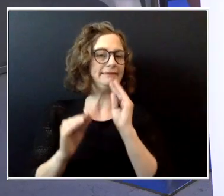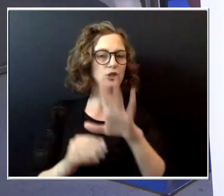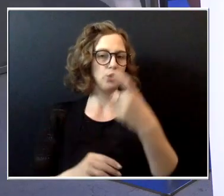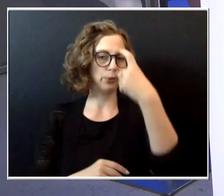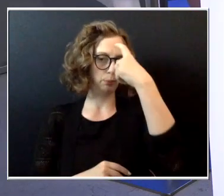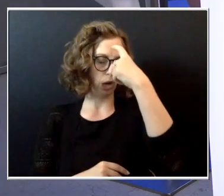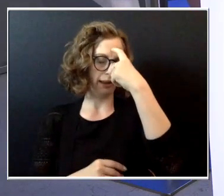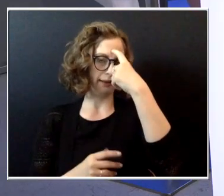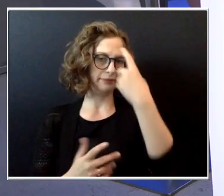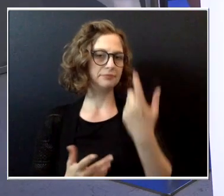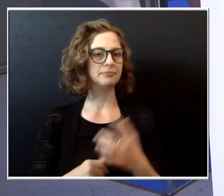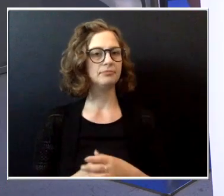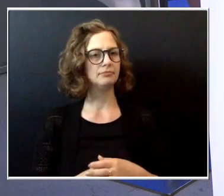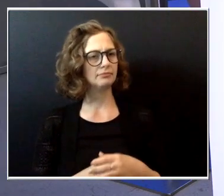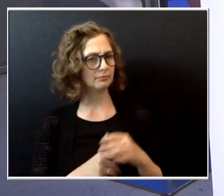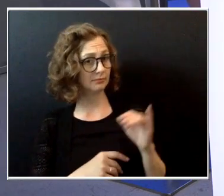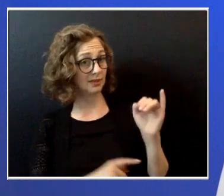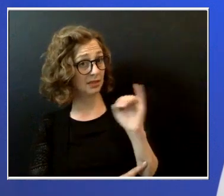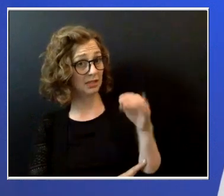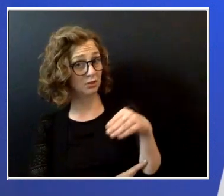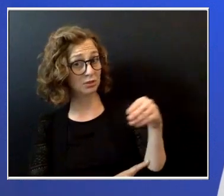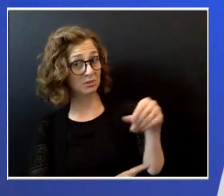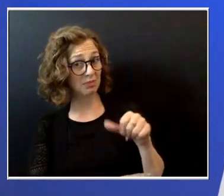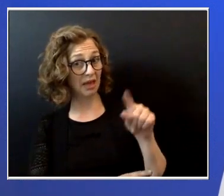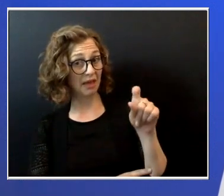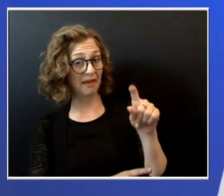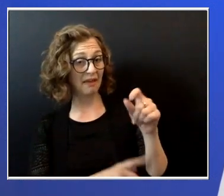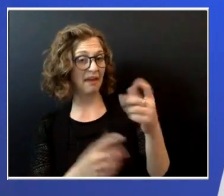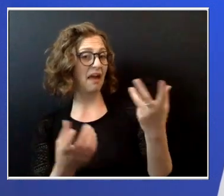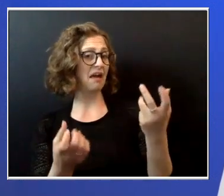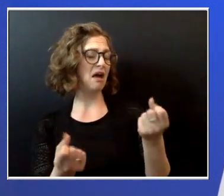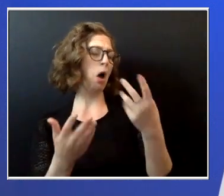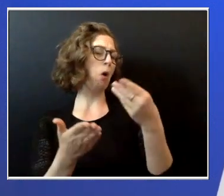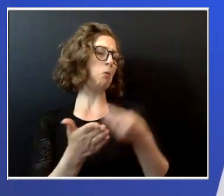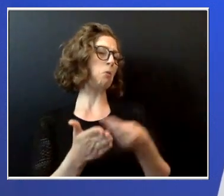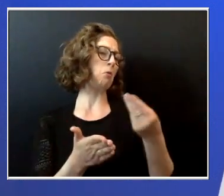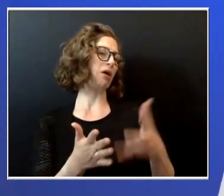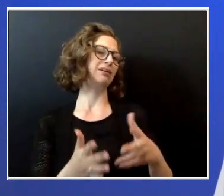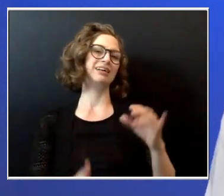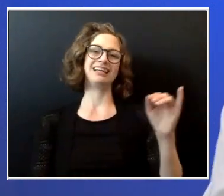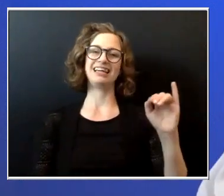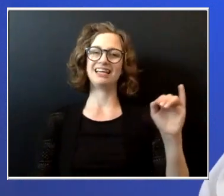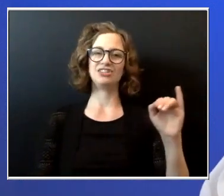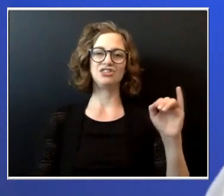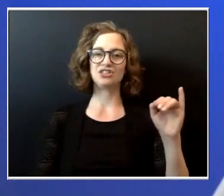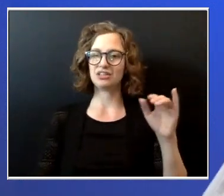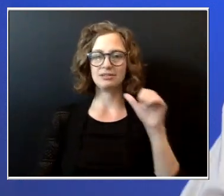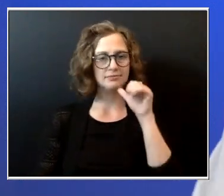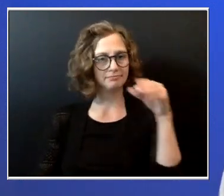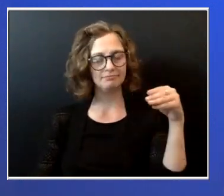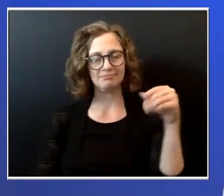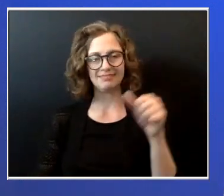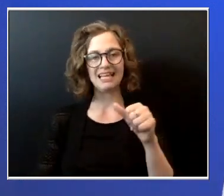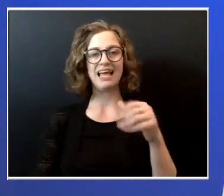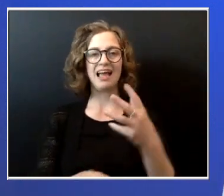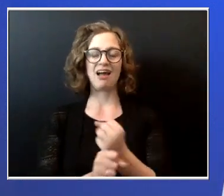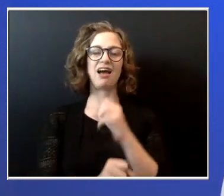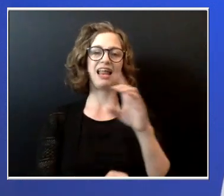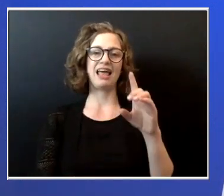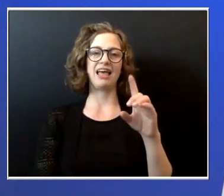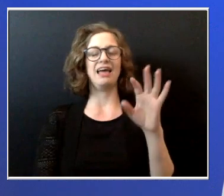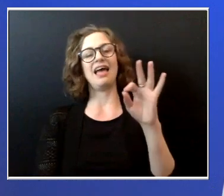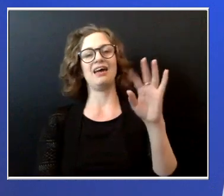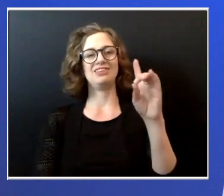does it cost to do? Insurance doesn't cover it. It actually got FDA de novo approval because it's the only device like it in the